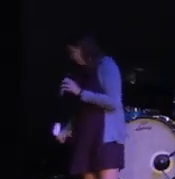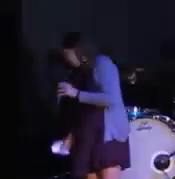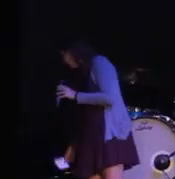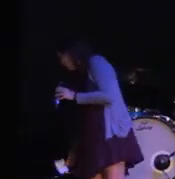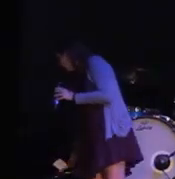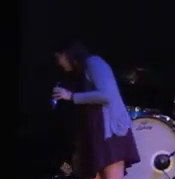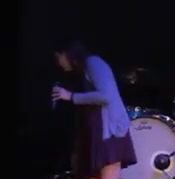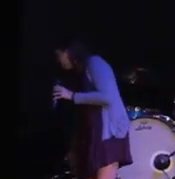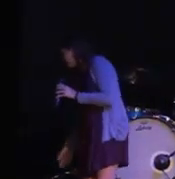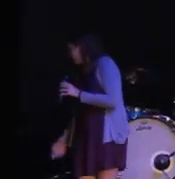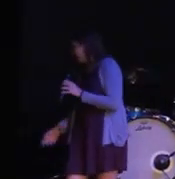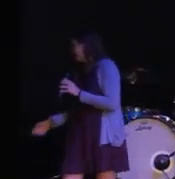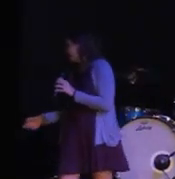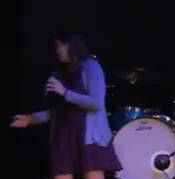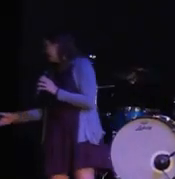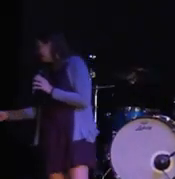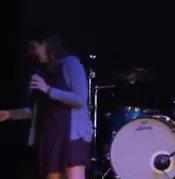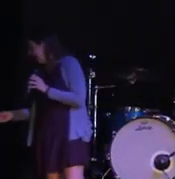puppy.